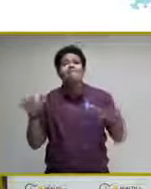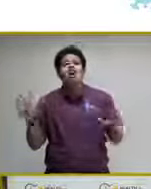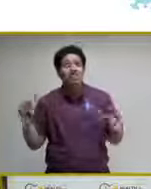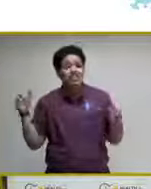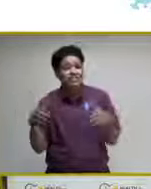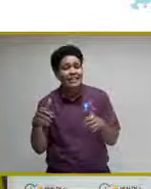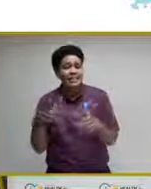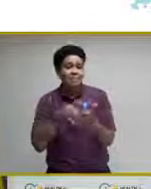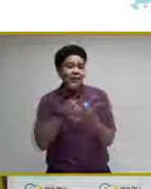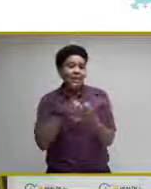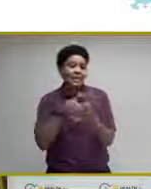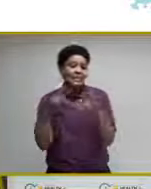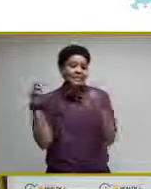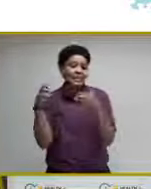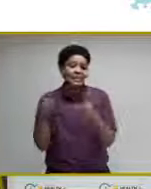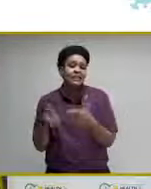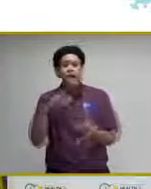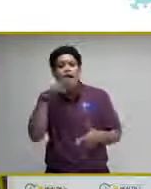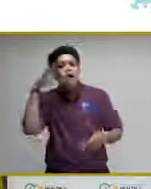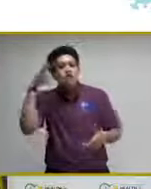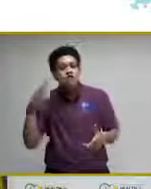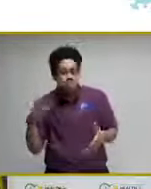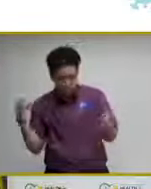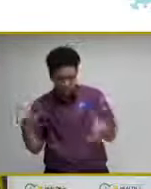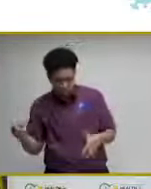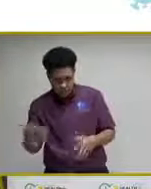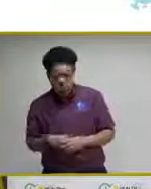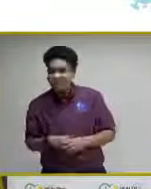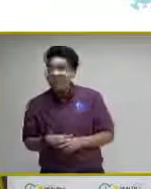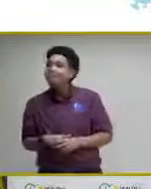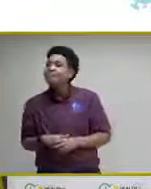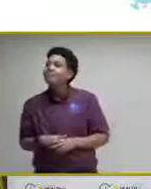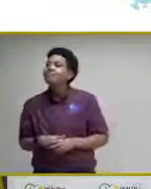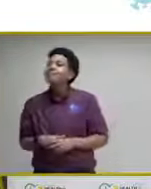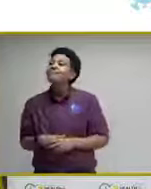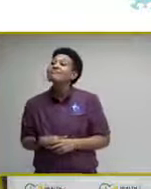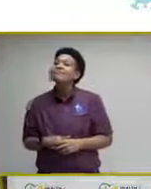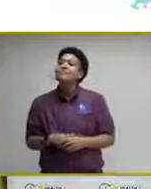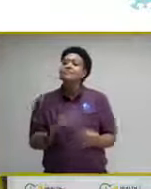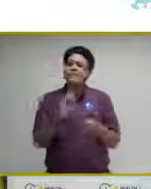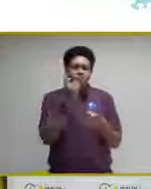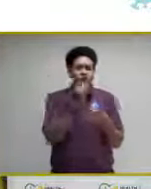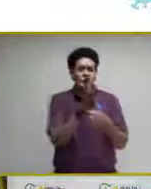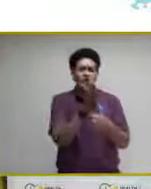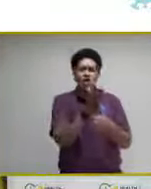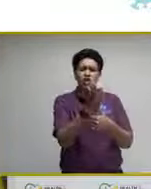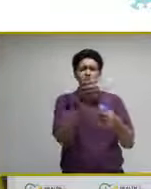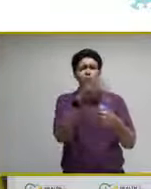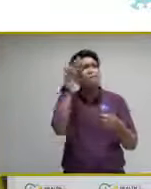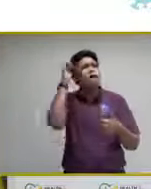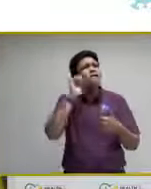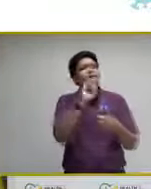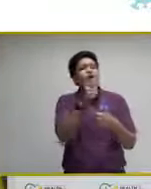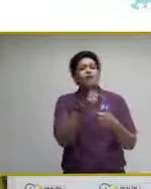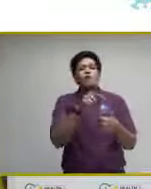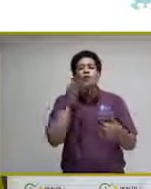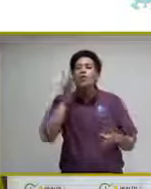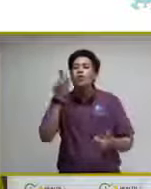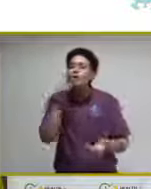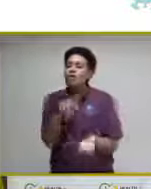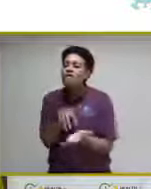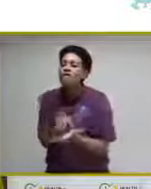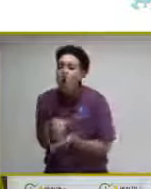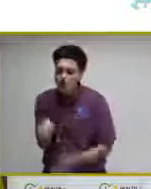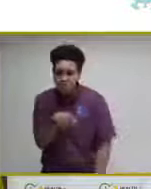banking sector, the agricultural sector. The principle behind phase 1 is that we are looking at the vulnerable